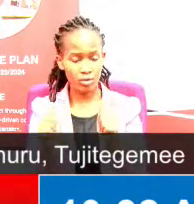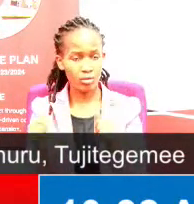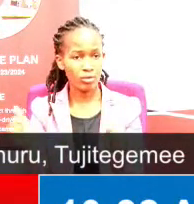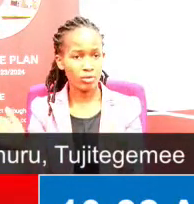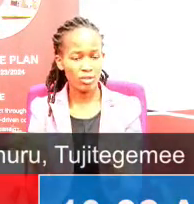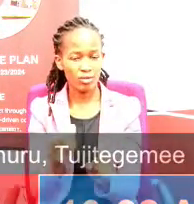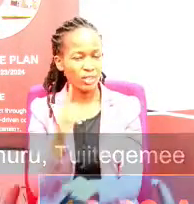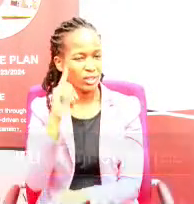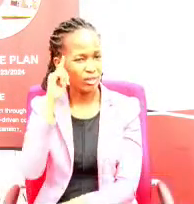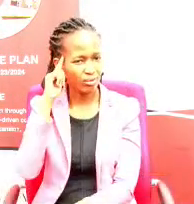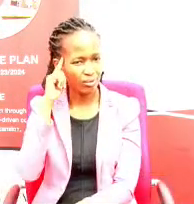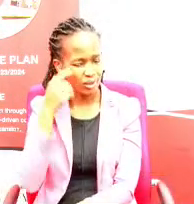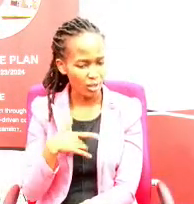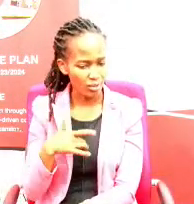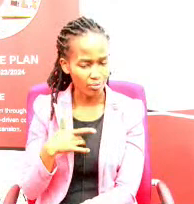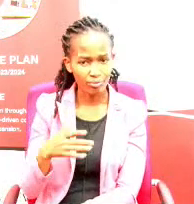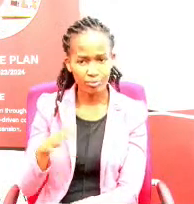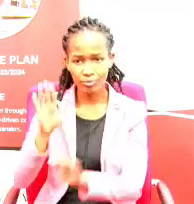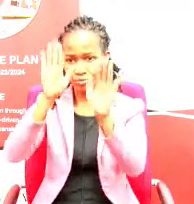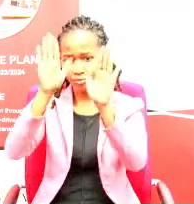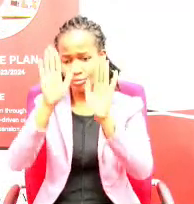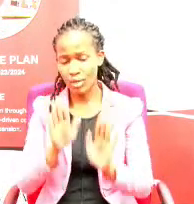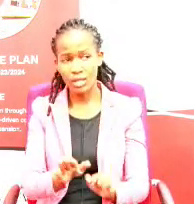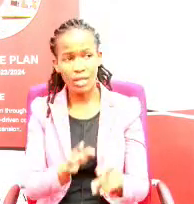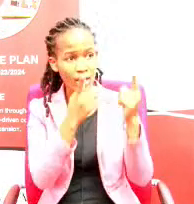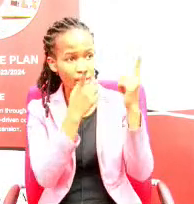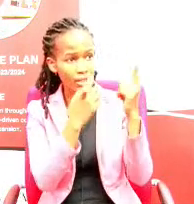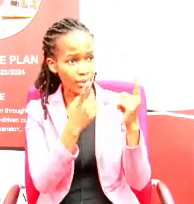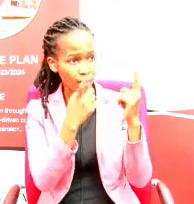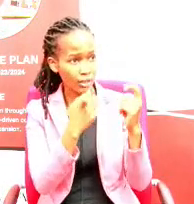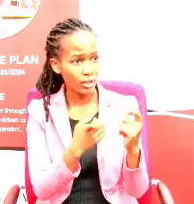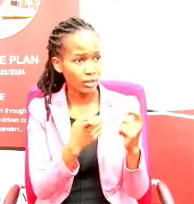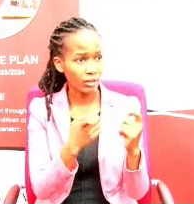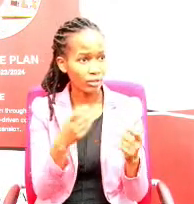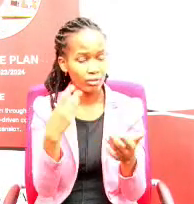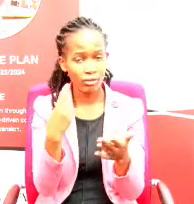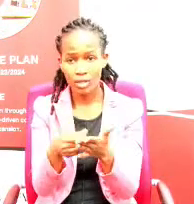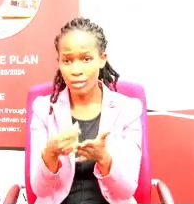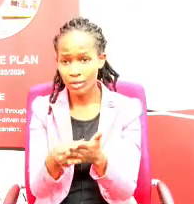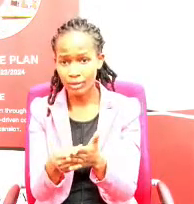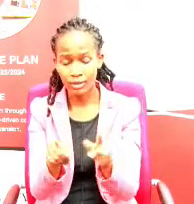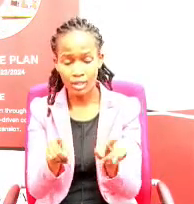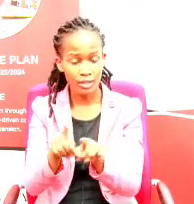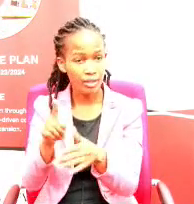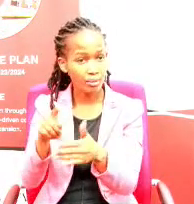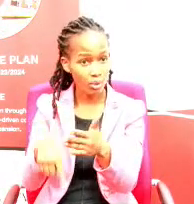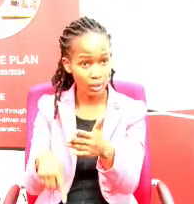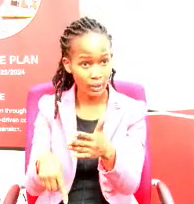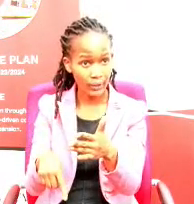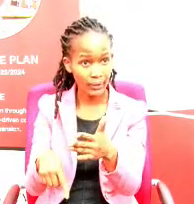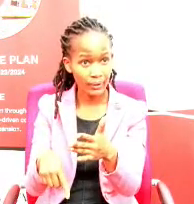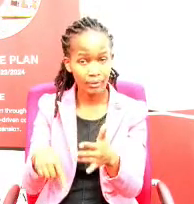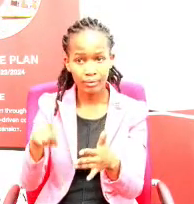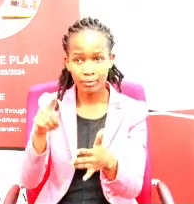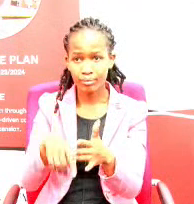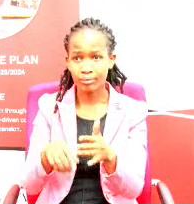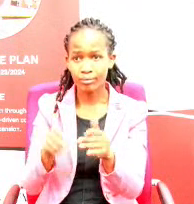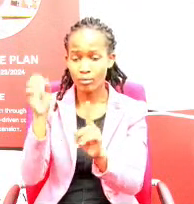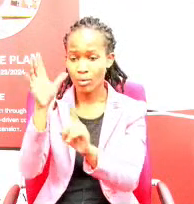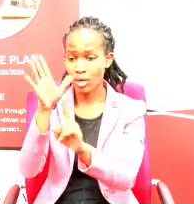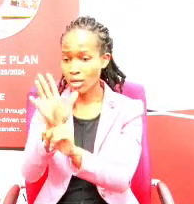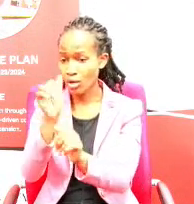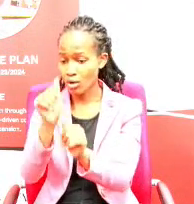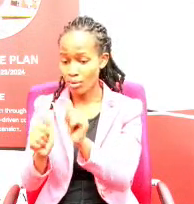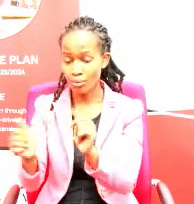are very important, the expected outcomes, the financing, and eventually, what is the impact that